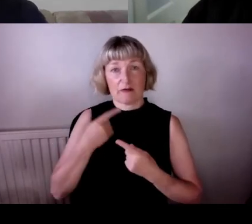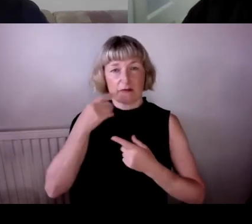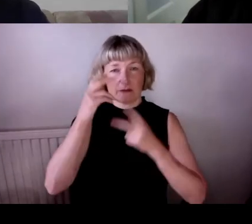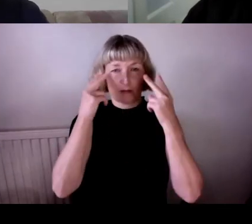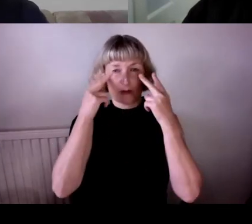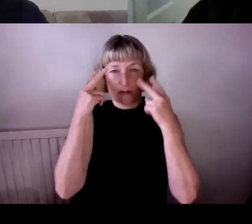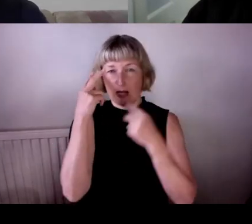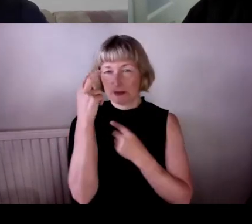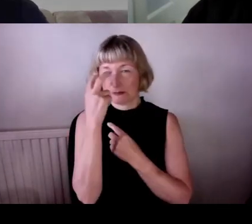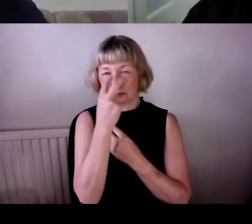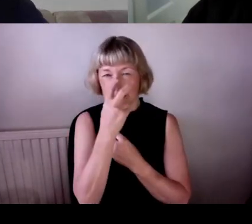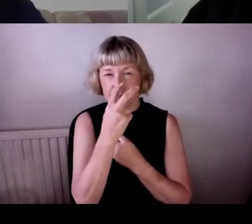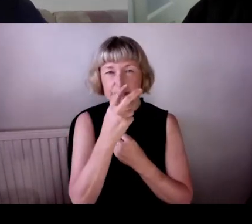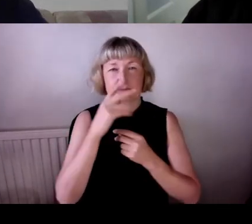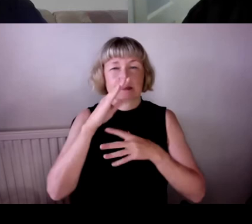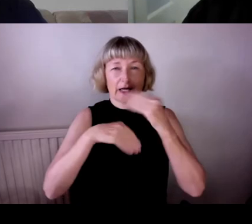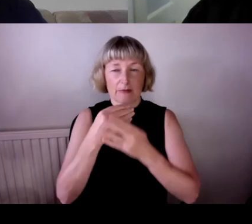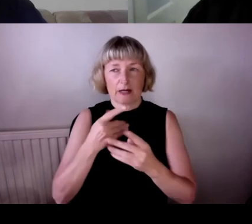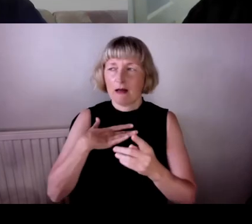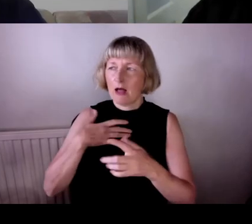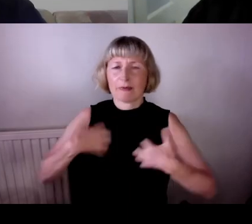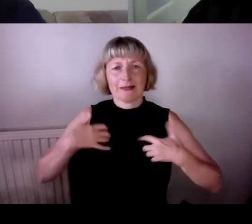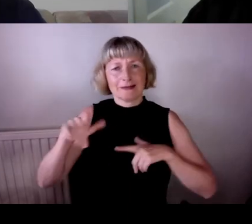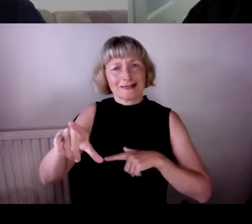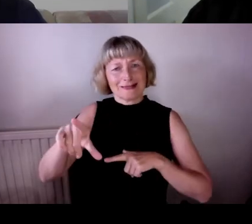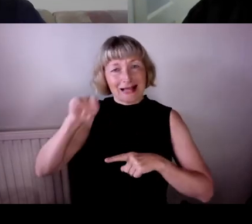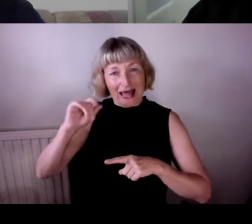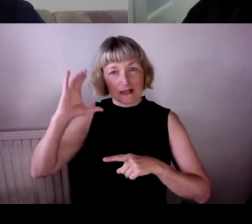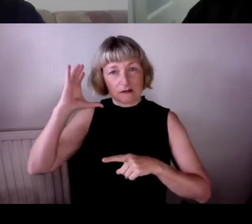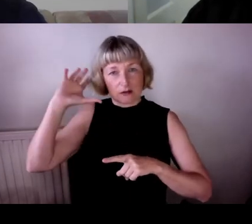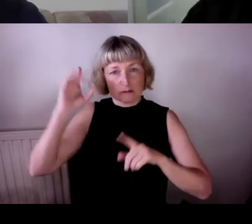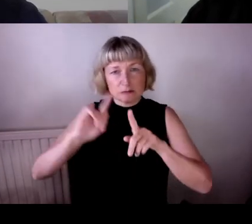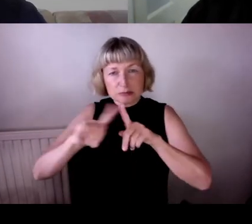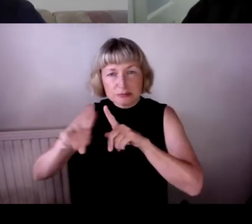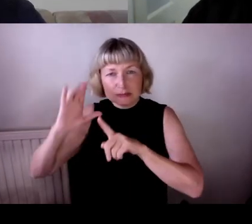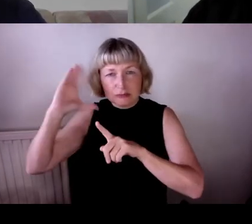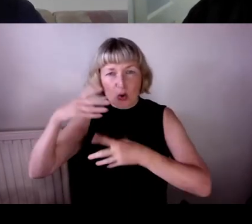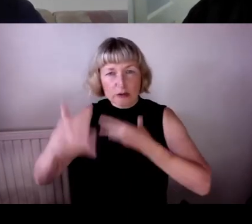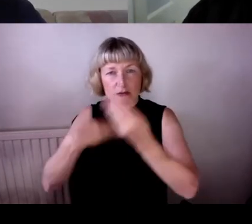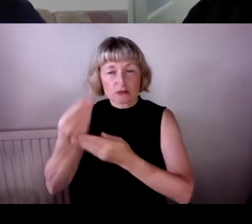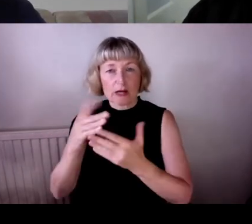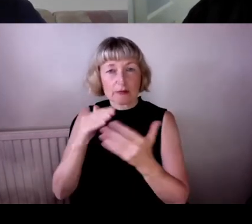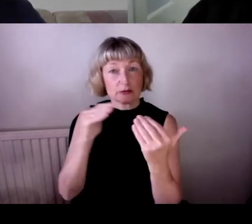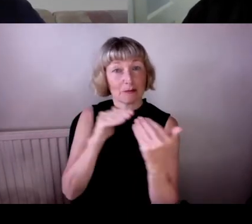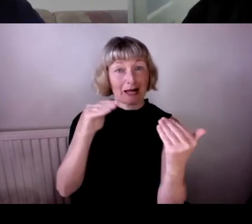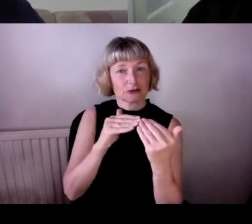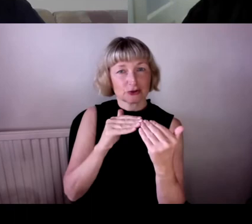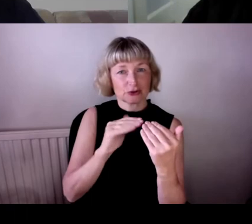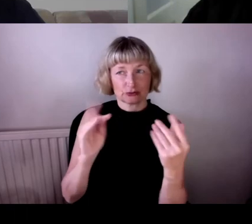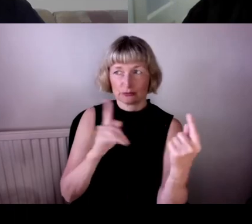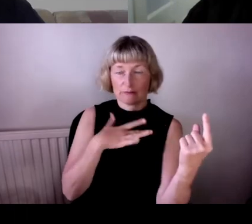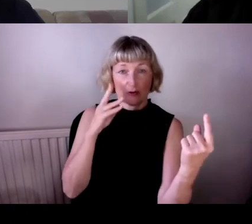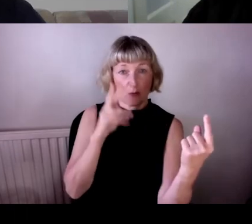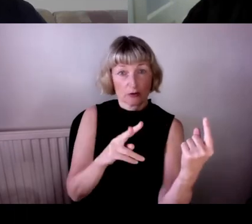able to select an audio describer in the much the same way I choose to watch everything Ridley Scott creates. Do or could visually